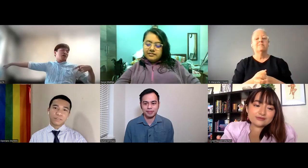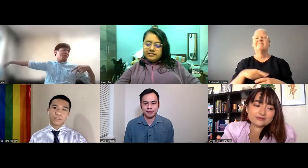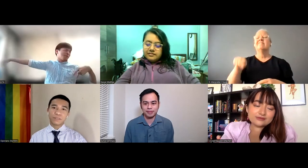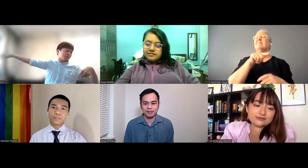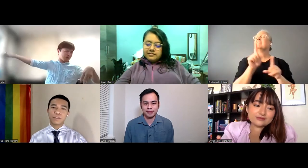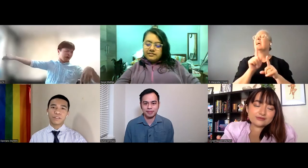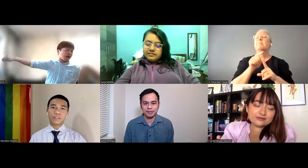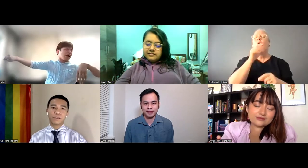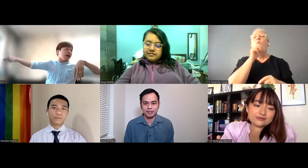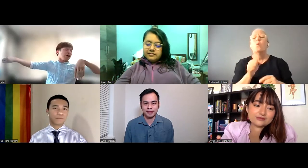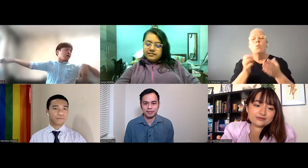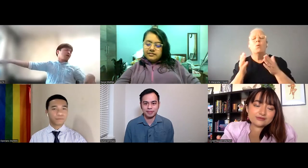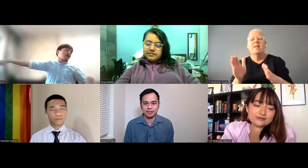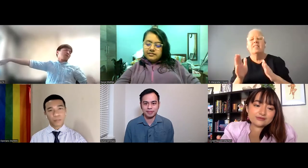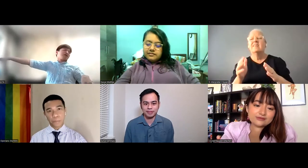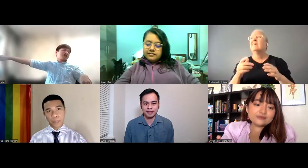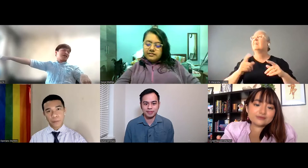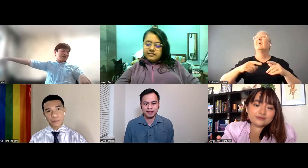located in an older style building.